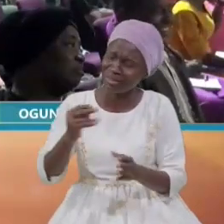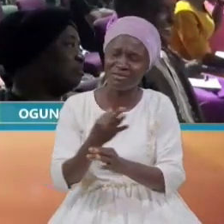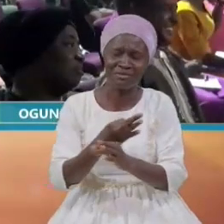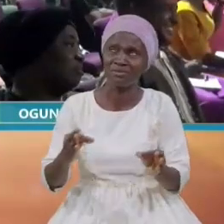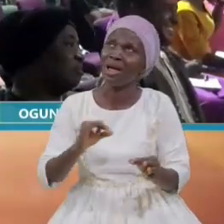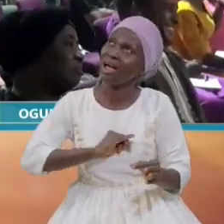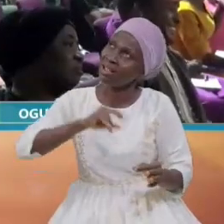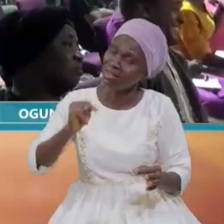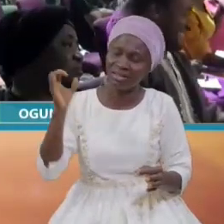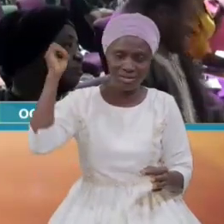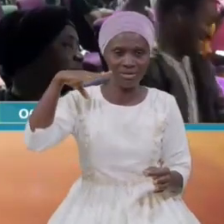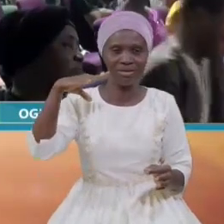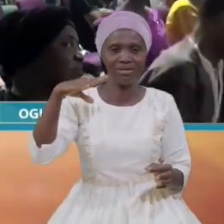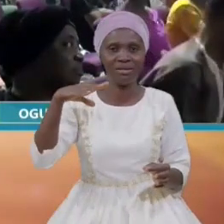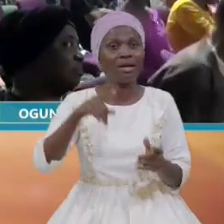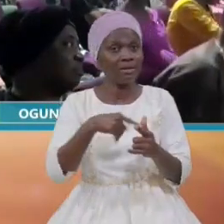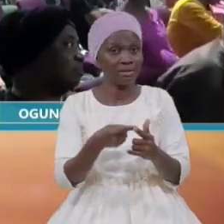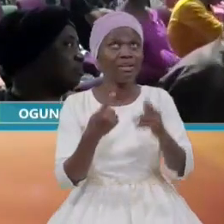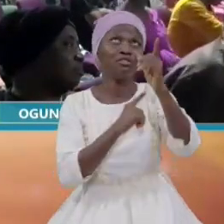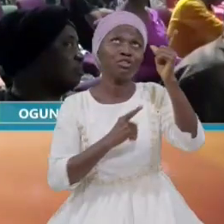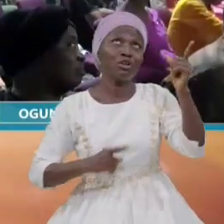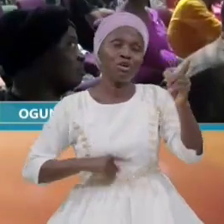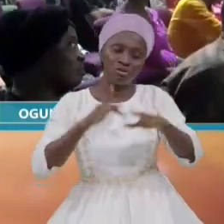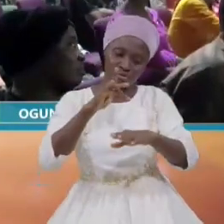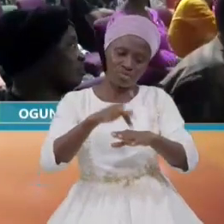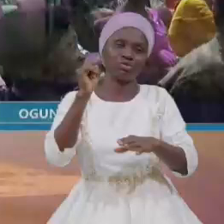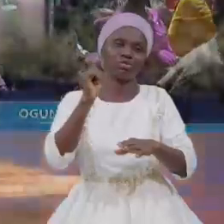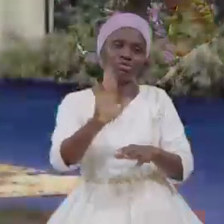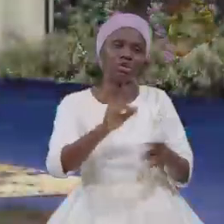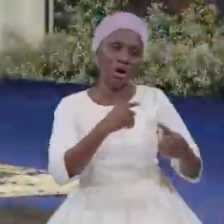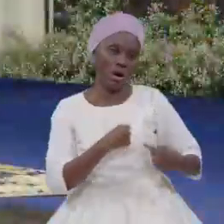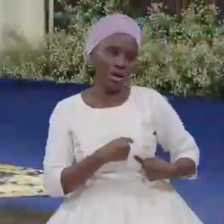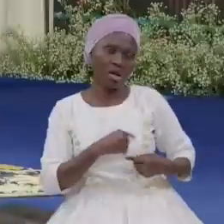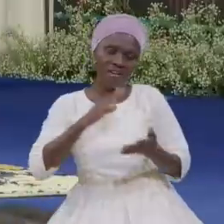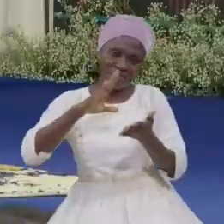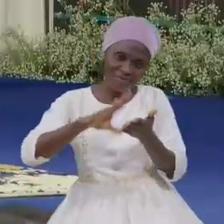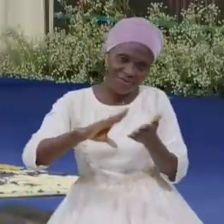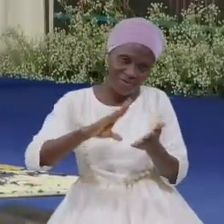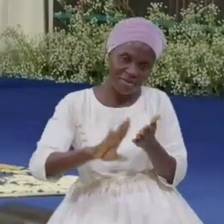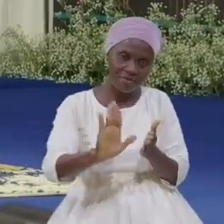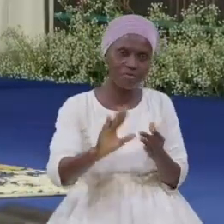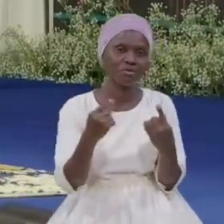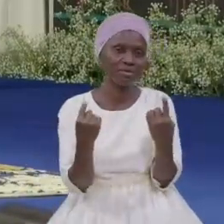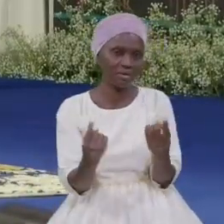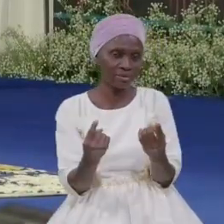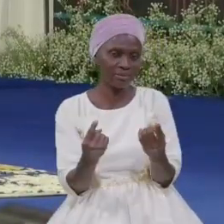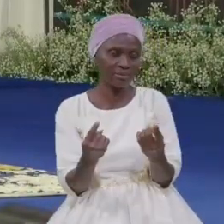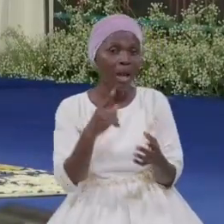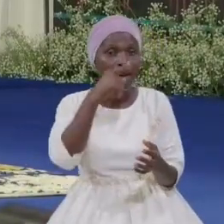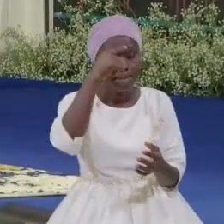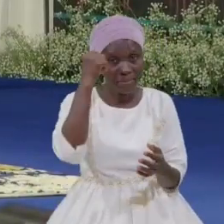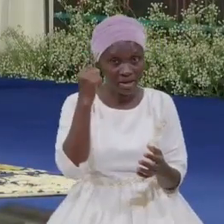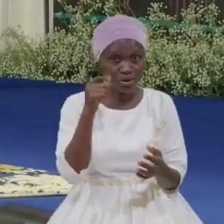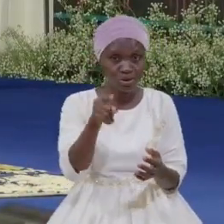the Lord touches your heart. He forgives your sin because you